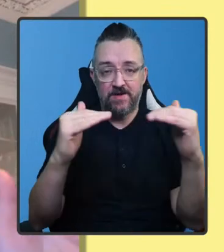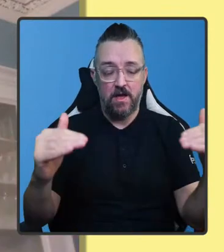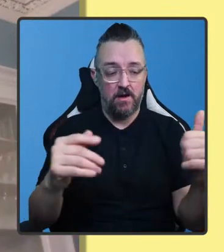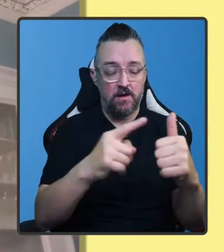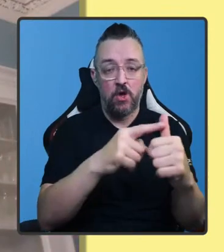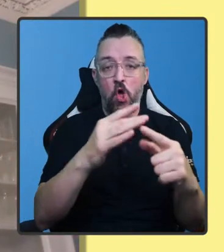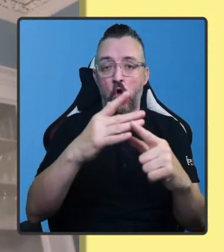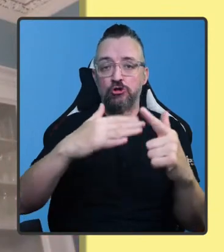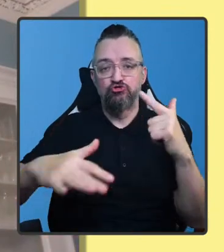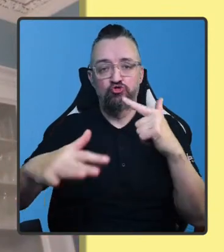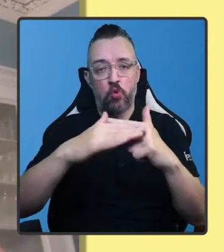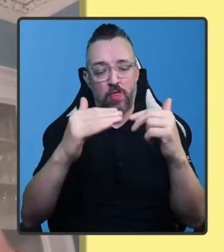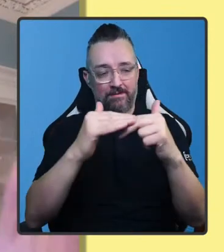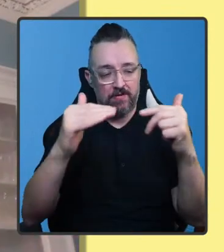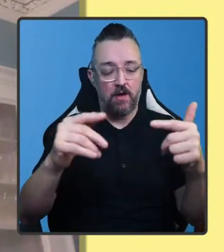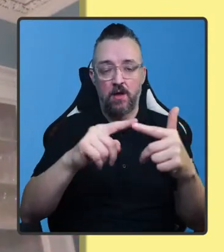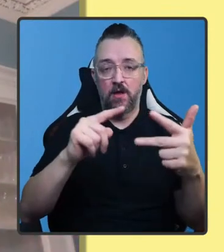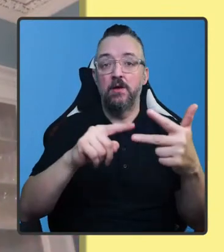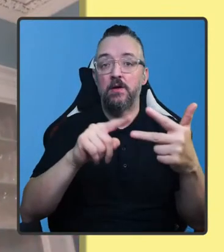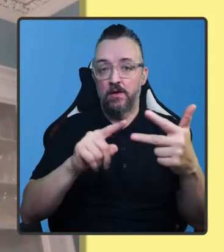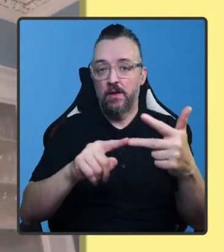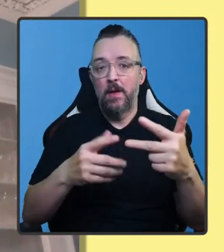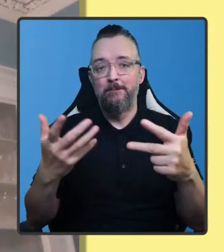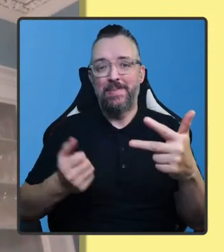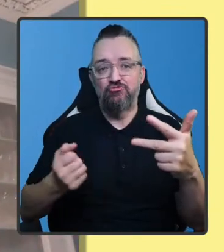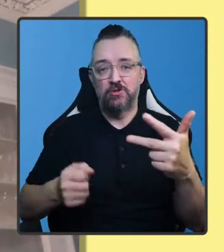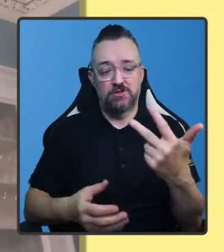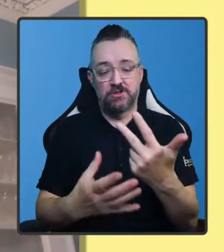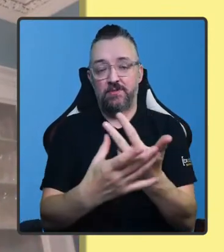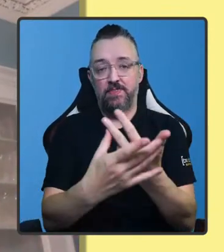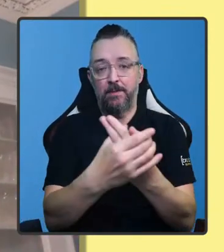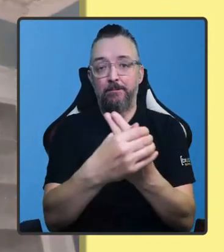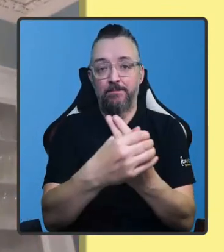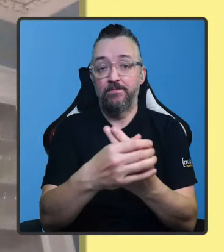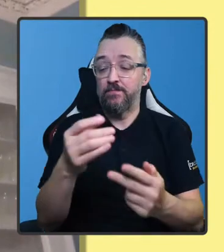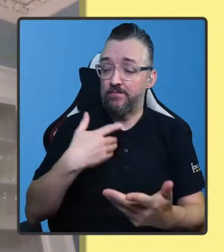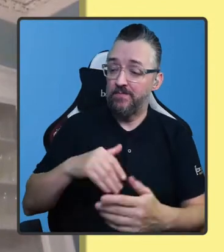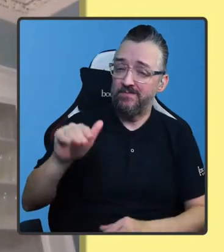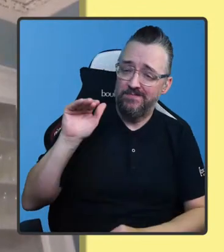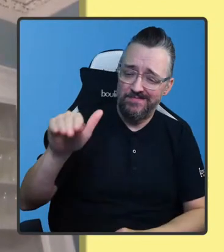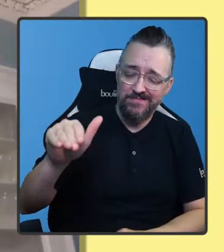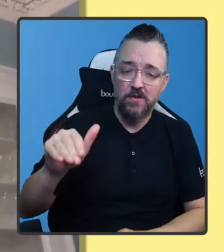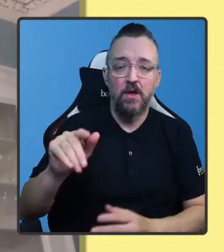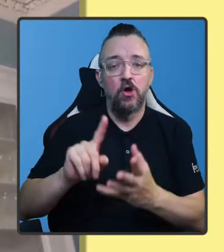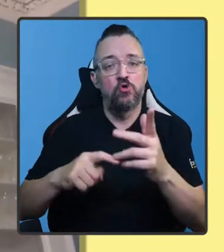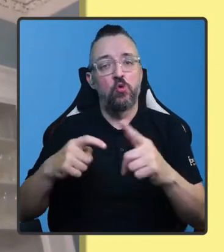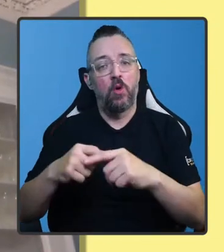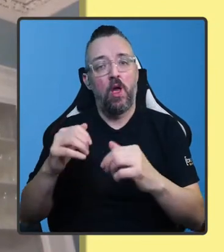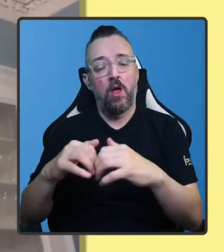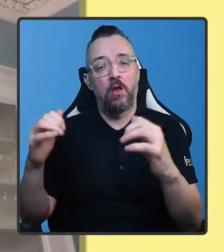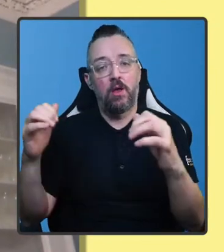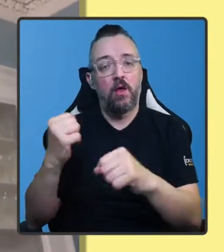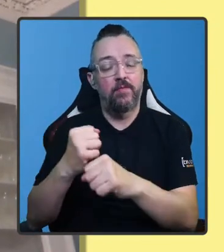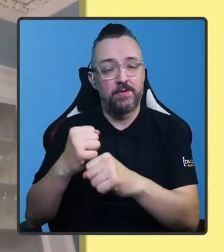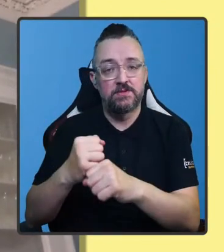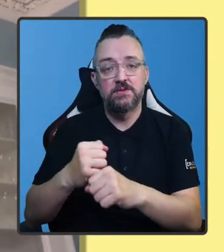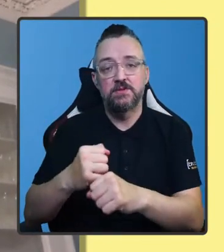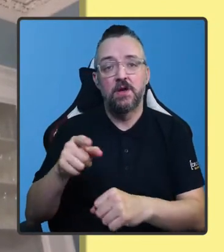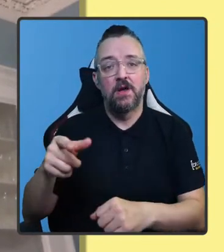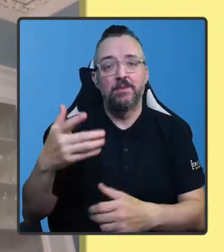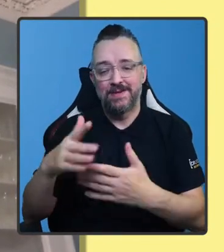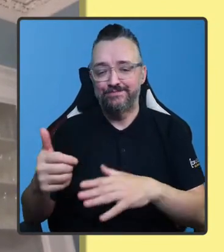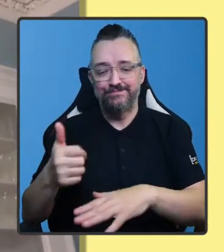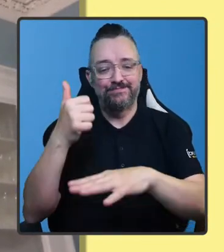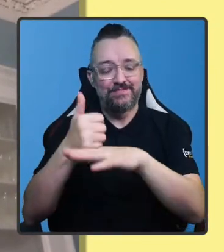justice, and pensions. Having long called for the UK government to establish an independent savings and pension commission to